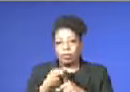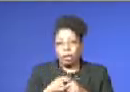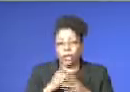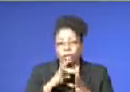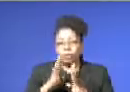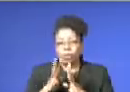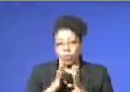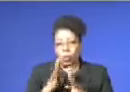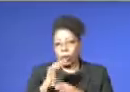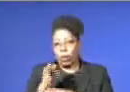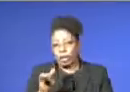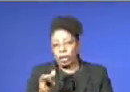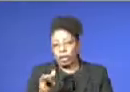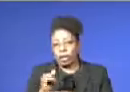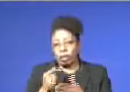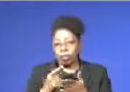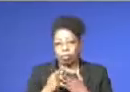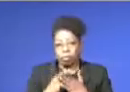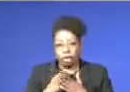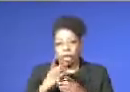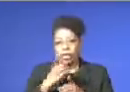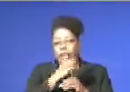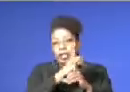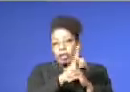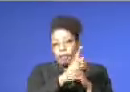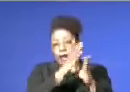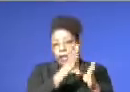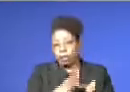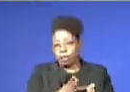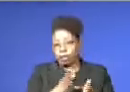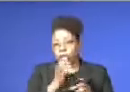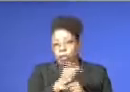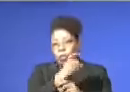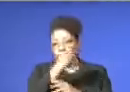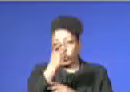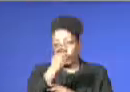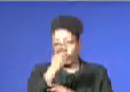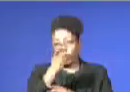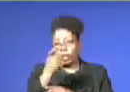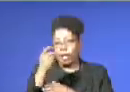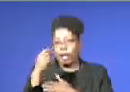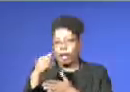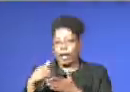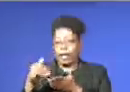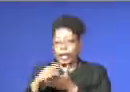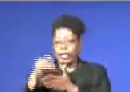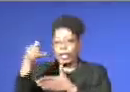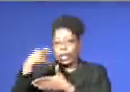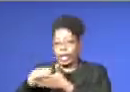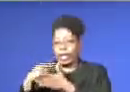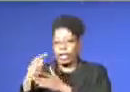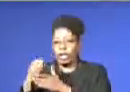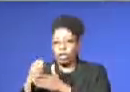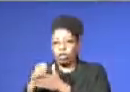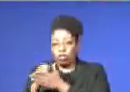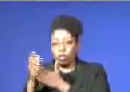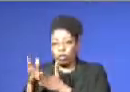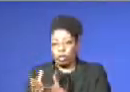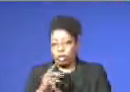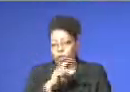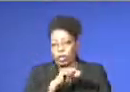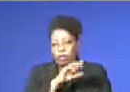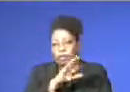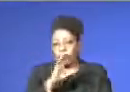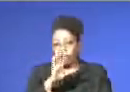and back and forth, the Defenders would secure the title, beating the Intruders in 5 sets,